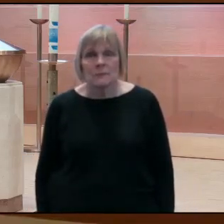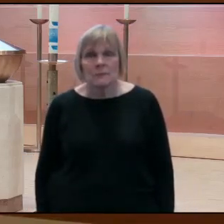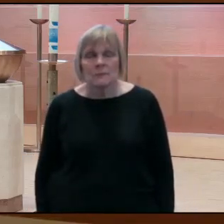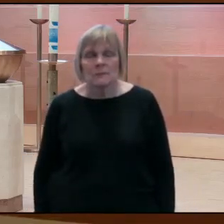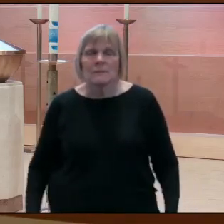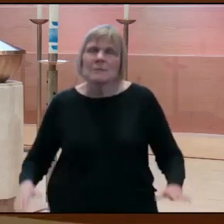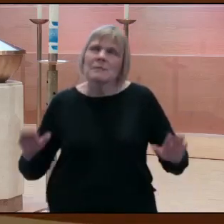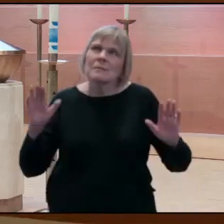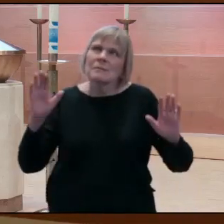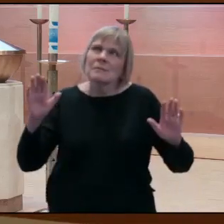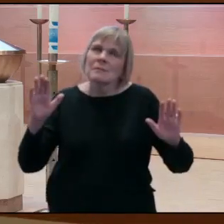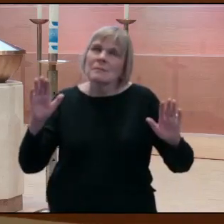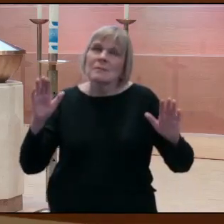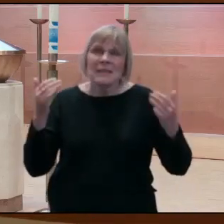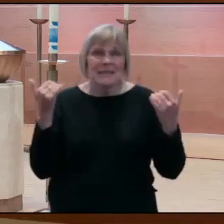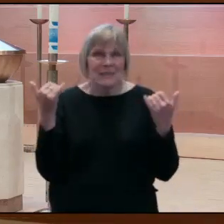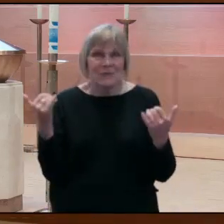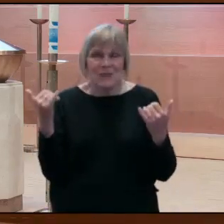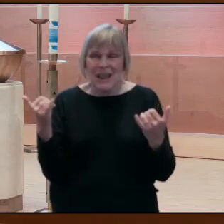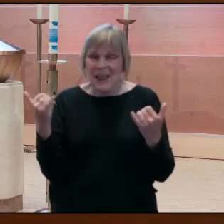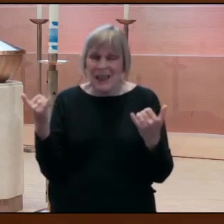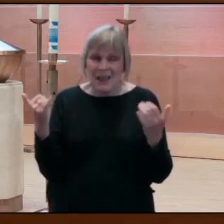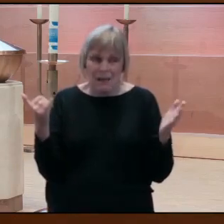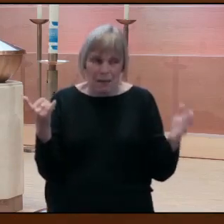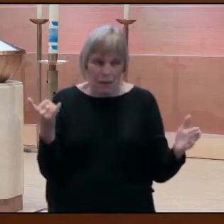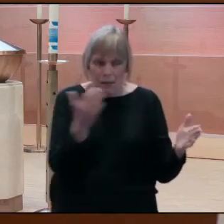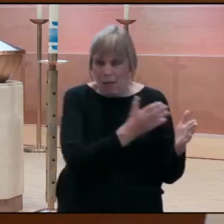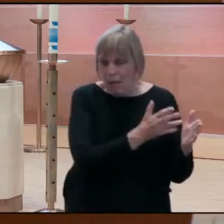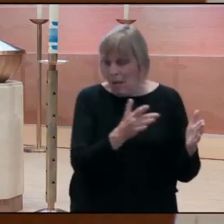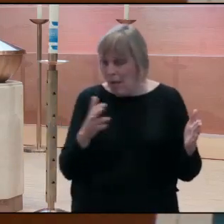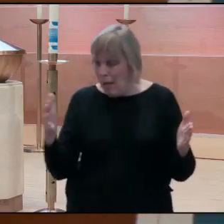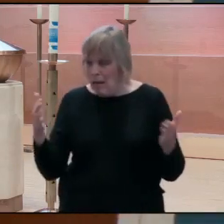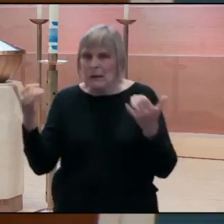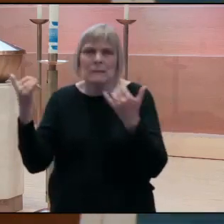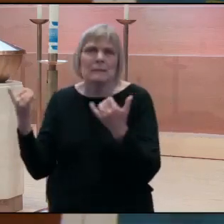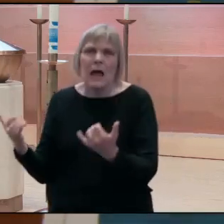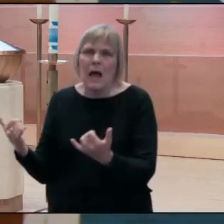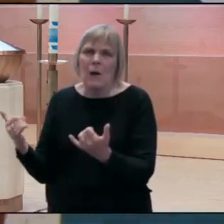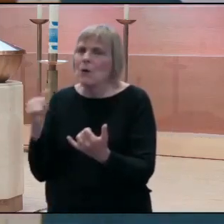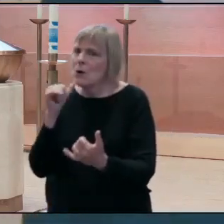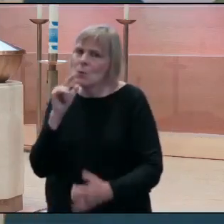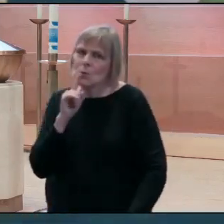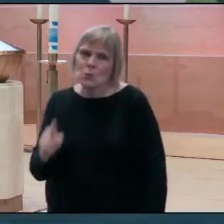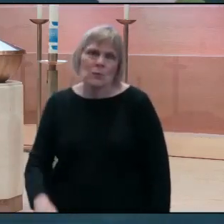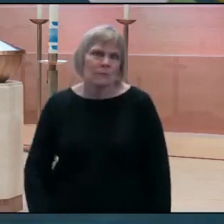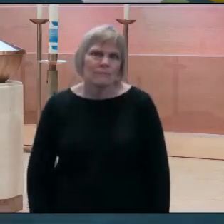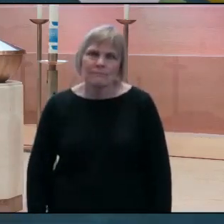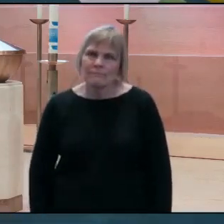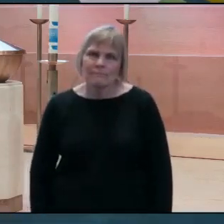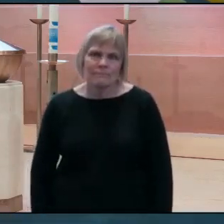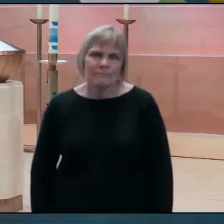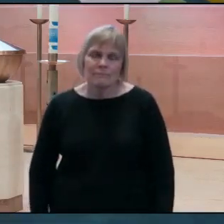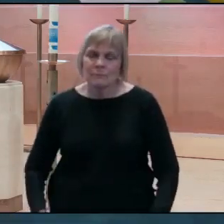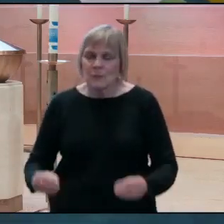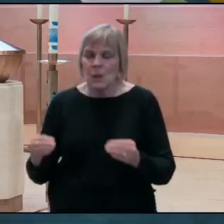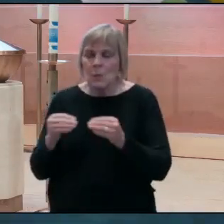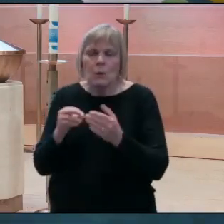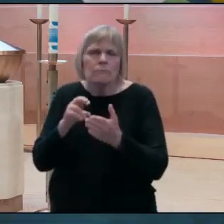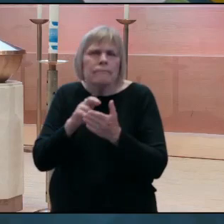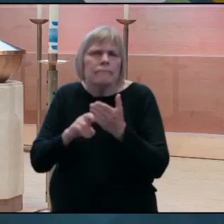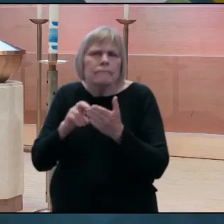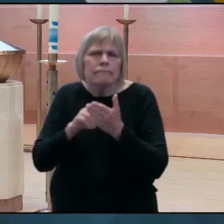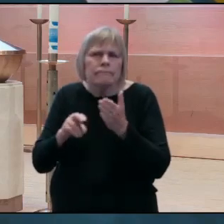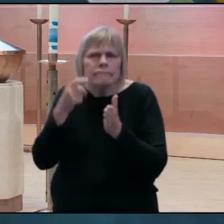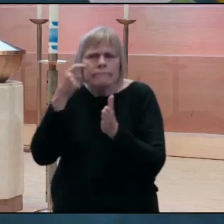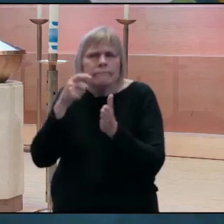And yet, fast forward to today, and that's just no longer the case. More research is coming